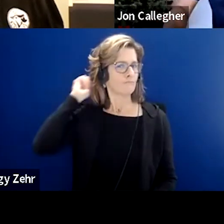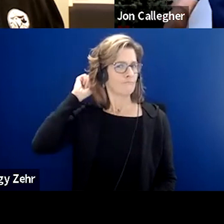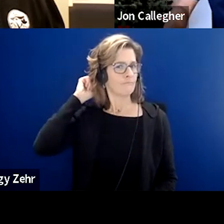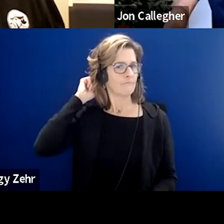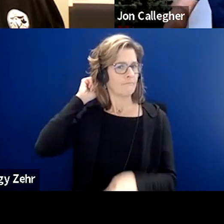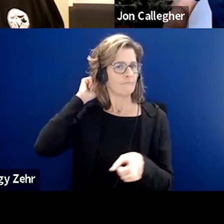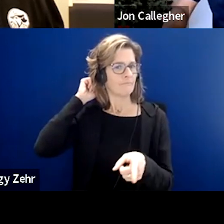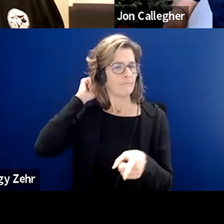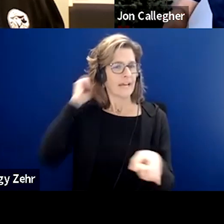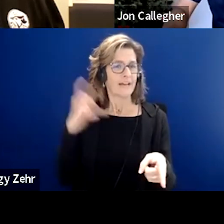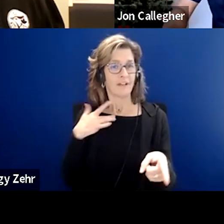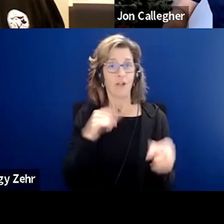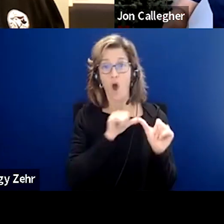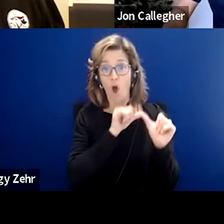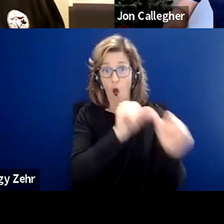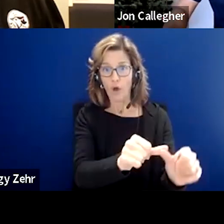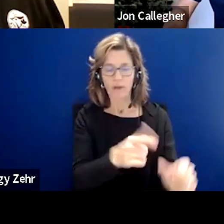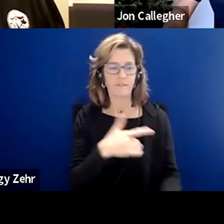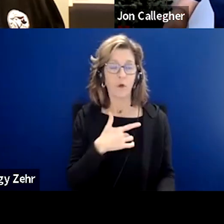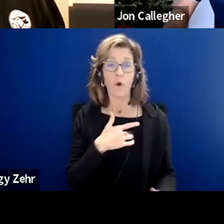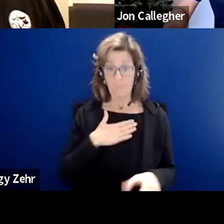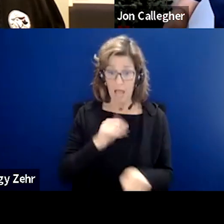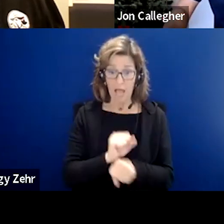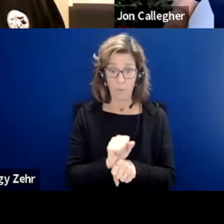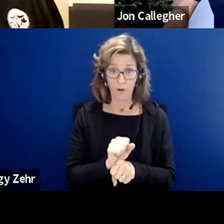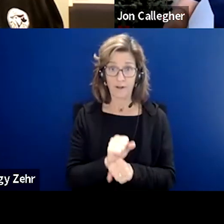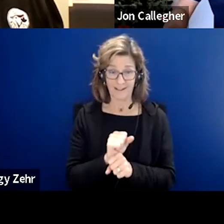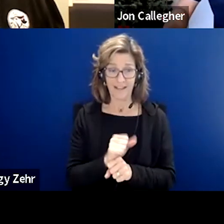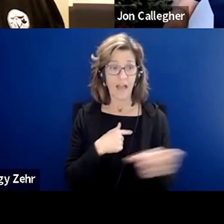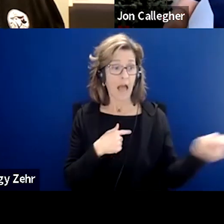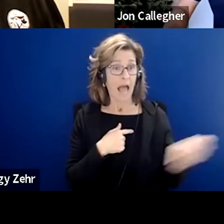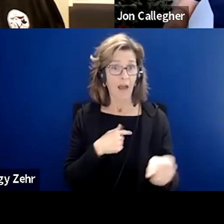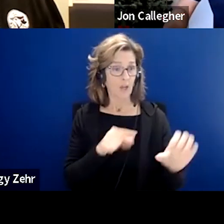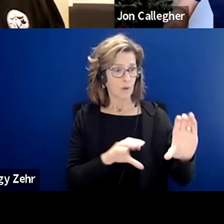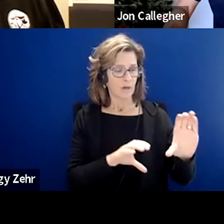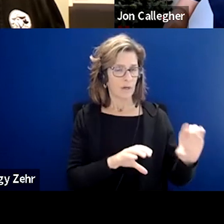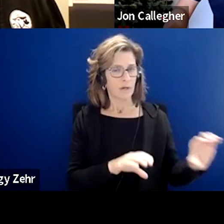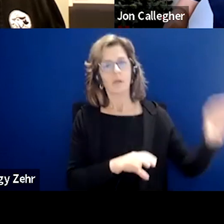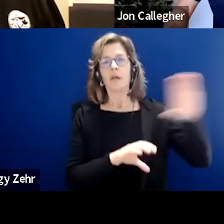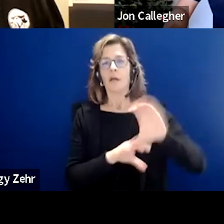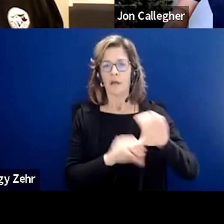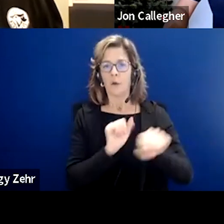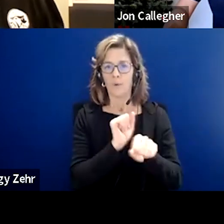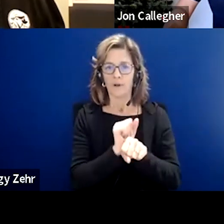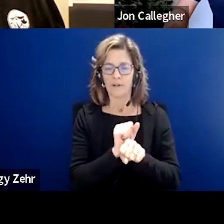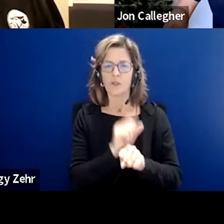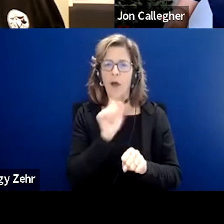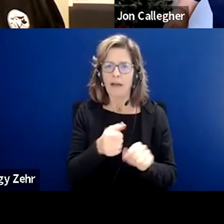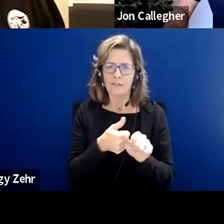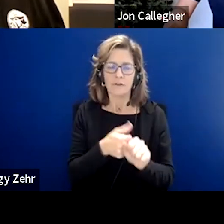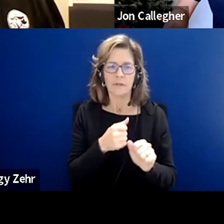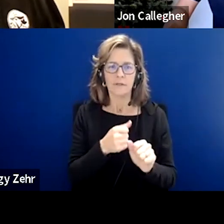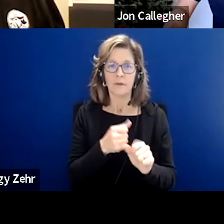an extra on top of the work I already have to do to meet these performance metrics. I've got to accommodate this